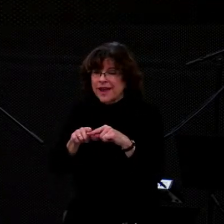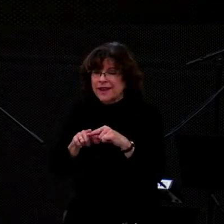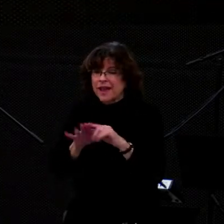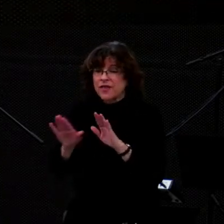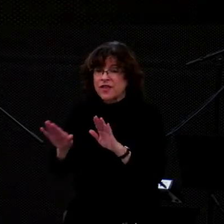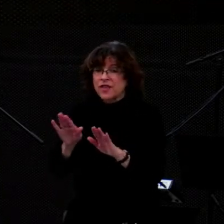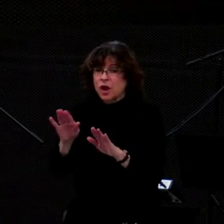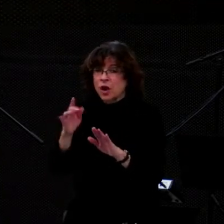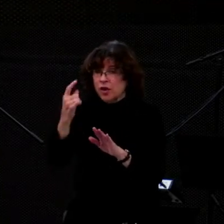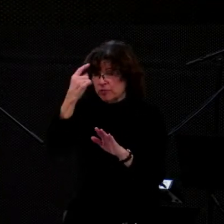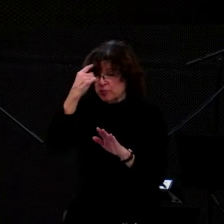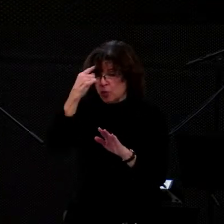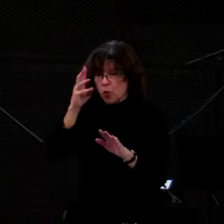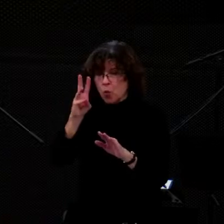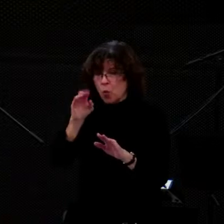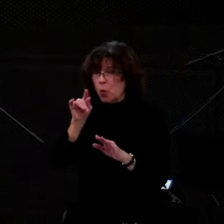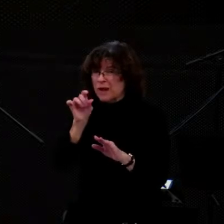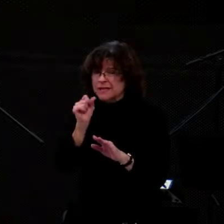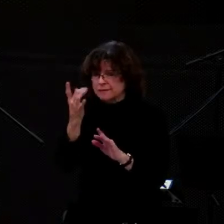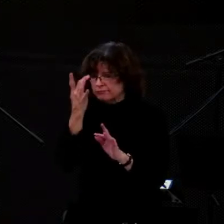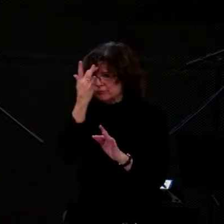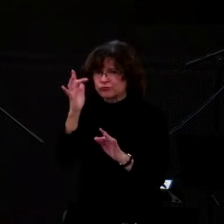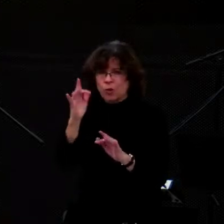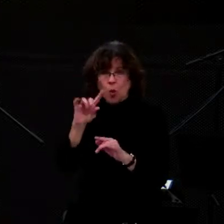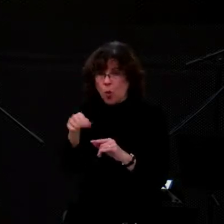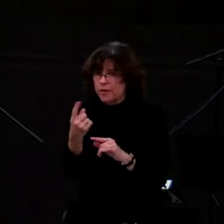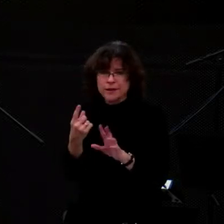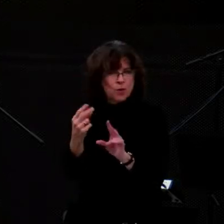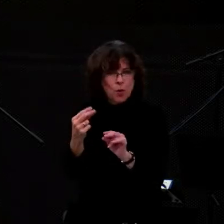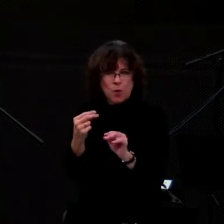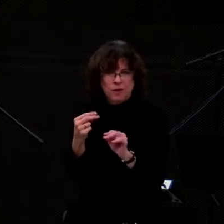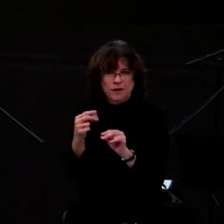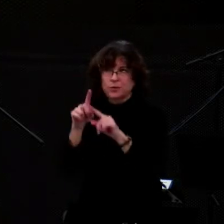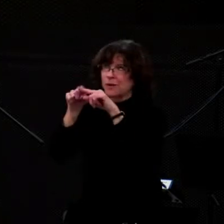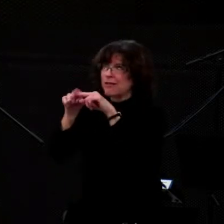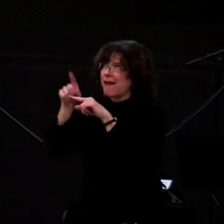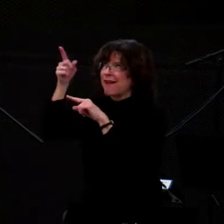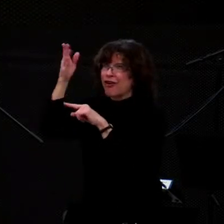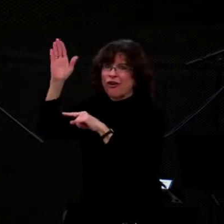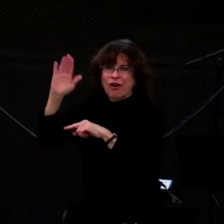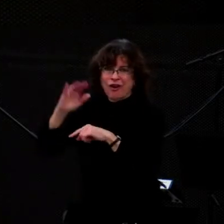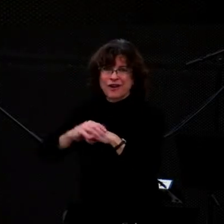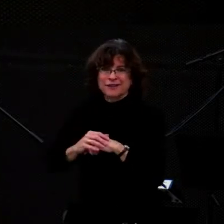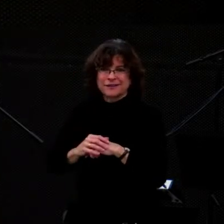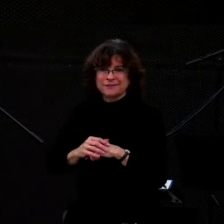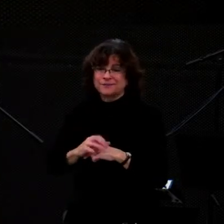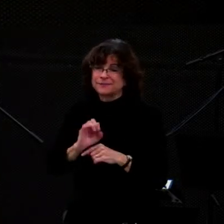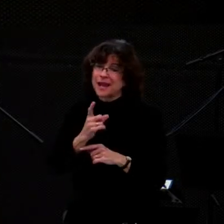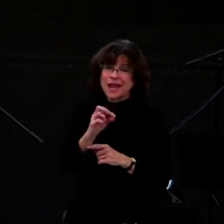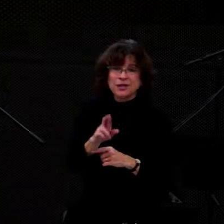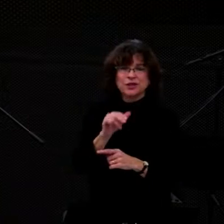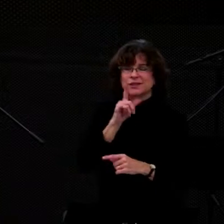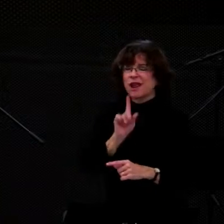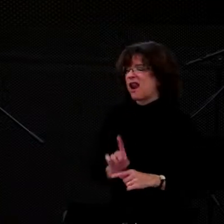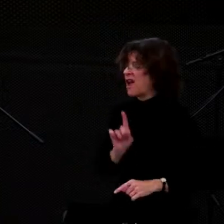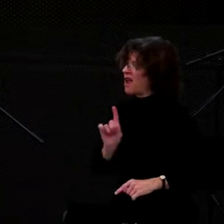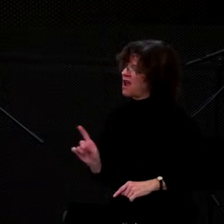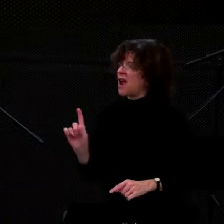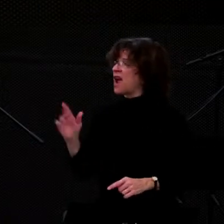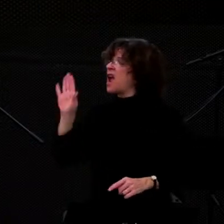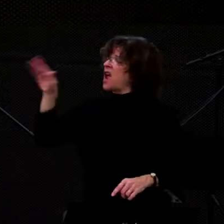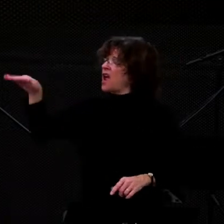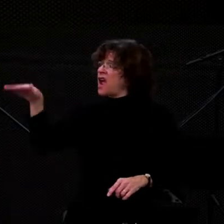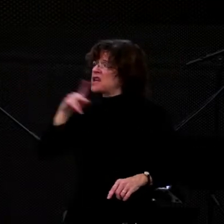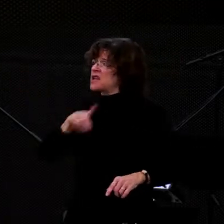God. Esther approaches the king not with swagger and pomp like Haman does, but humbly, her